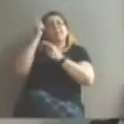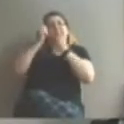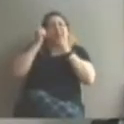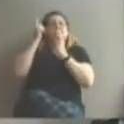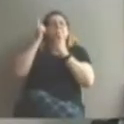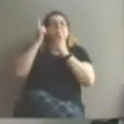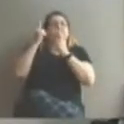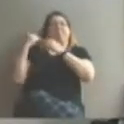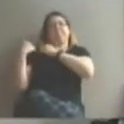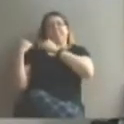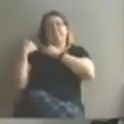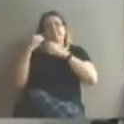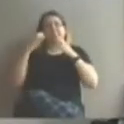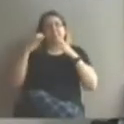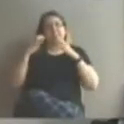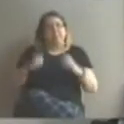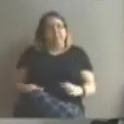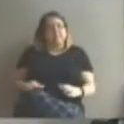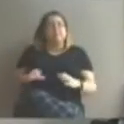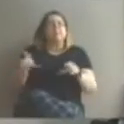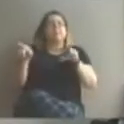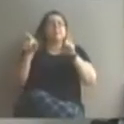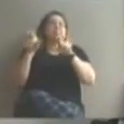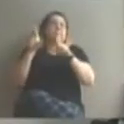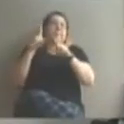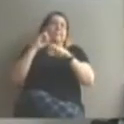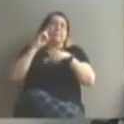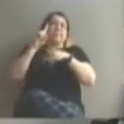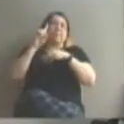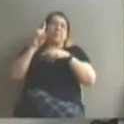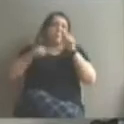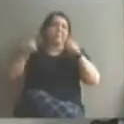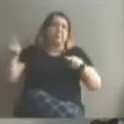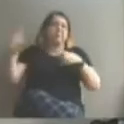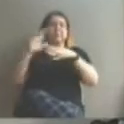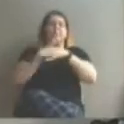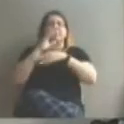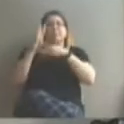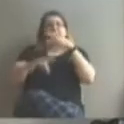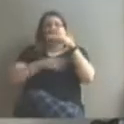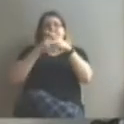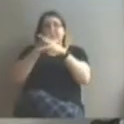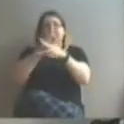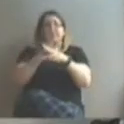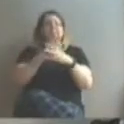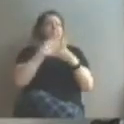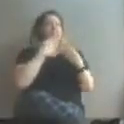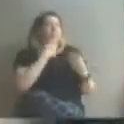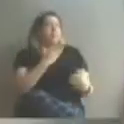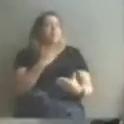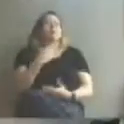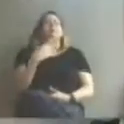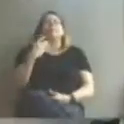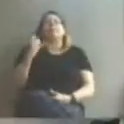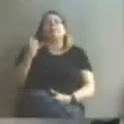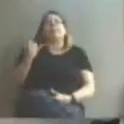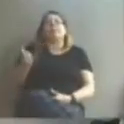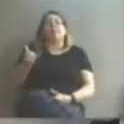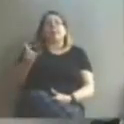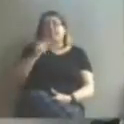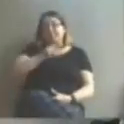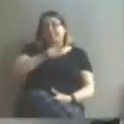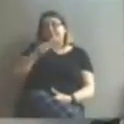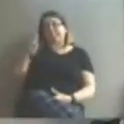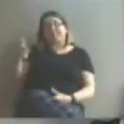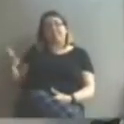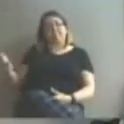responsible citizens of our diverse, shared world. Thank you. At this moment, I'd like to turn this